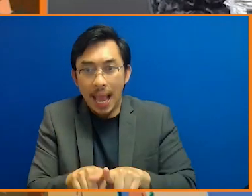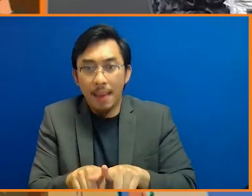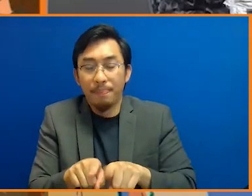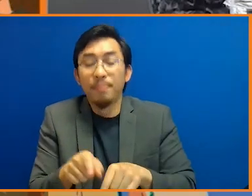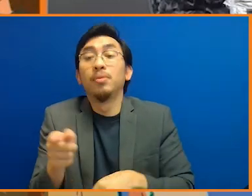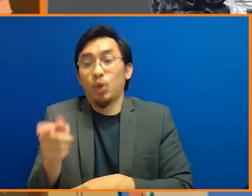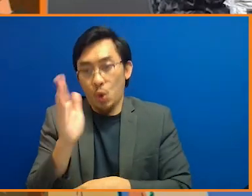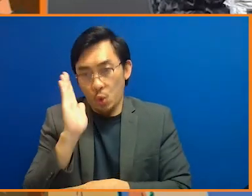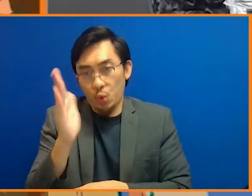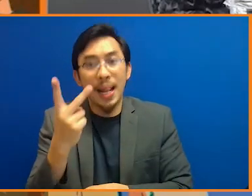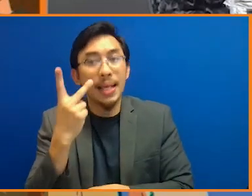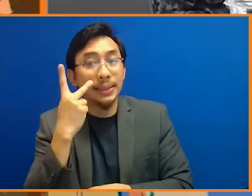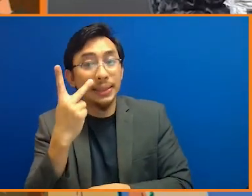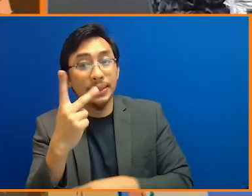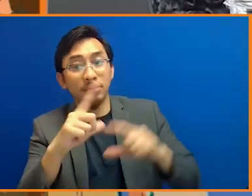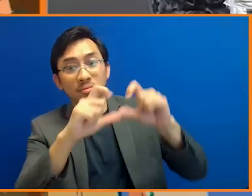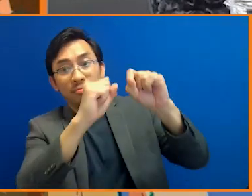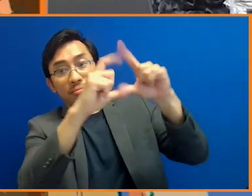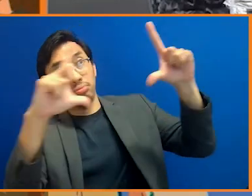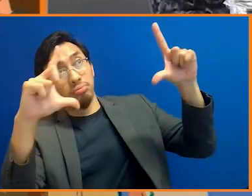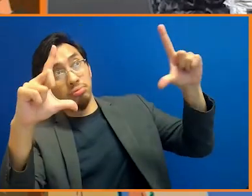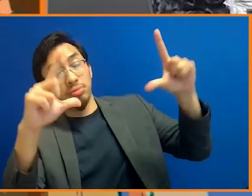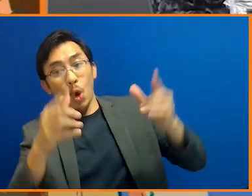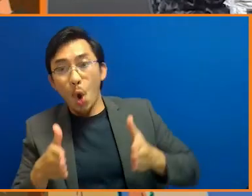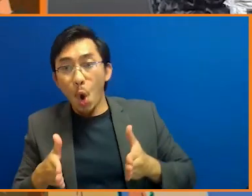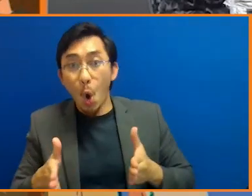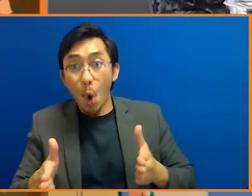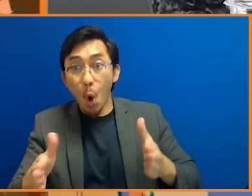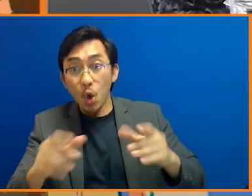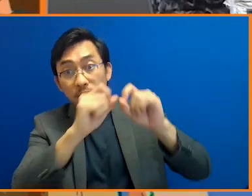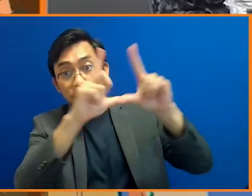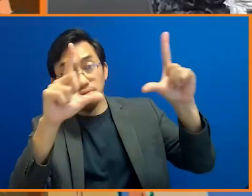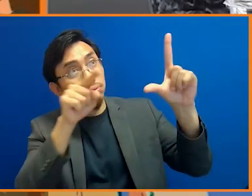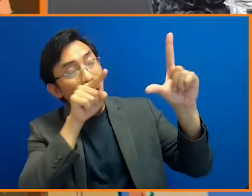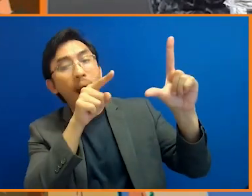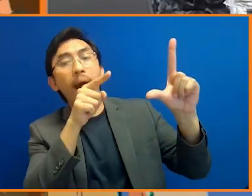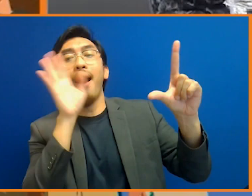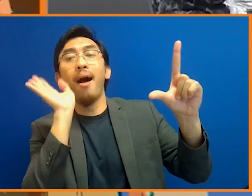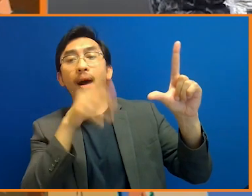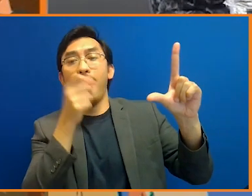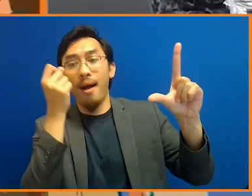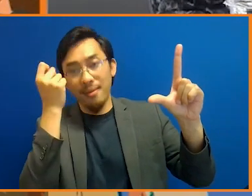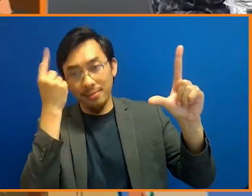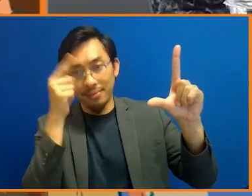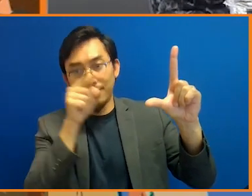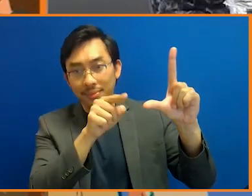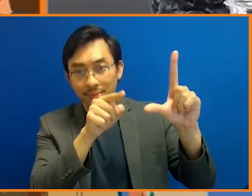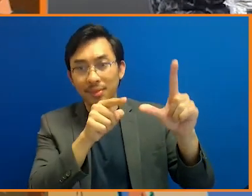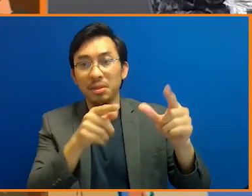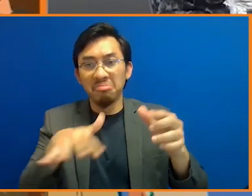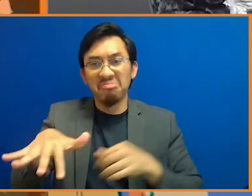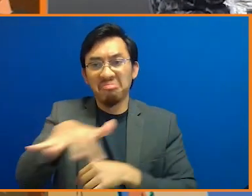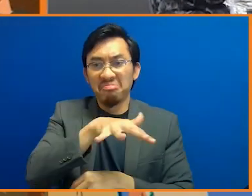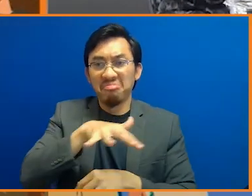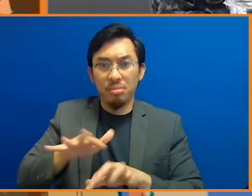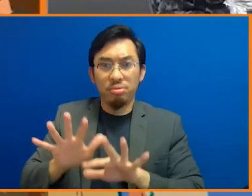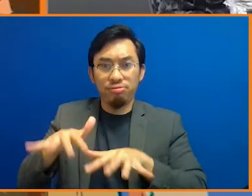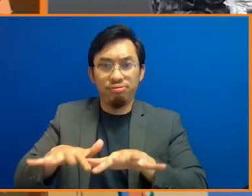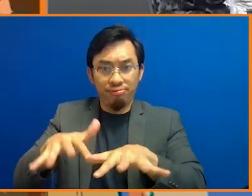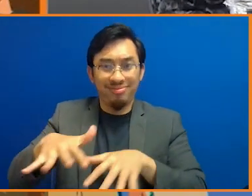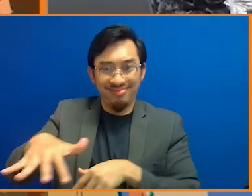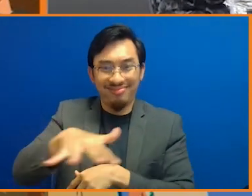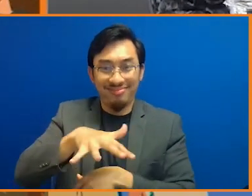routes, so will see some signboards along the road especially around the coastal